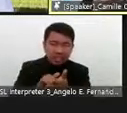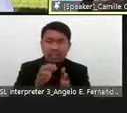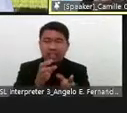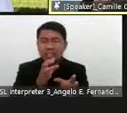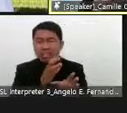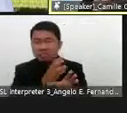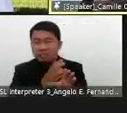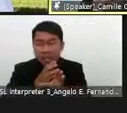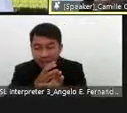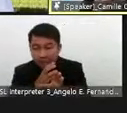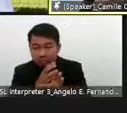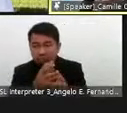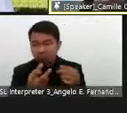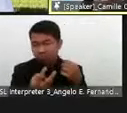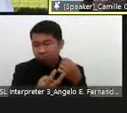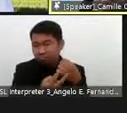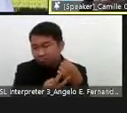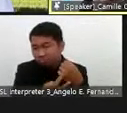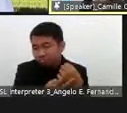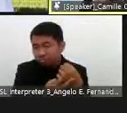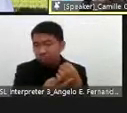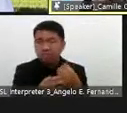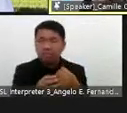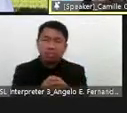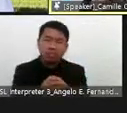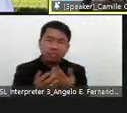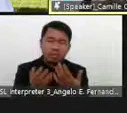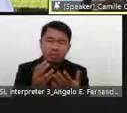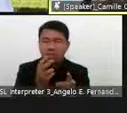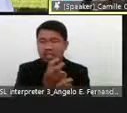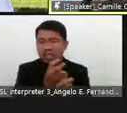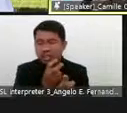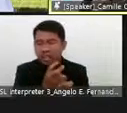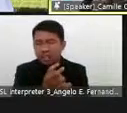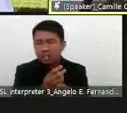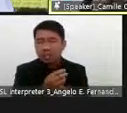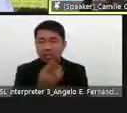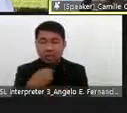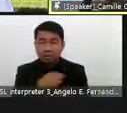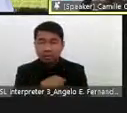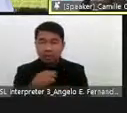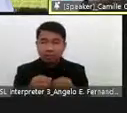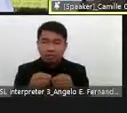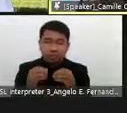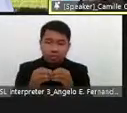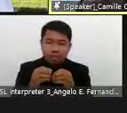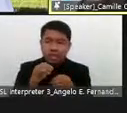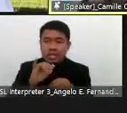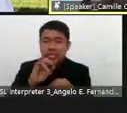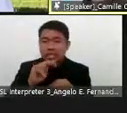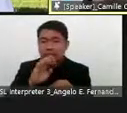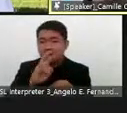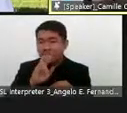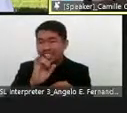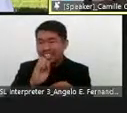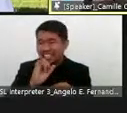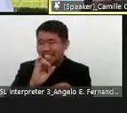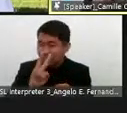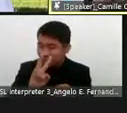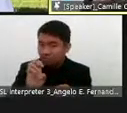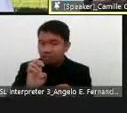And it's going to be invasive, so we're looking into non-invasive material analysis so we